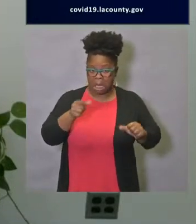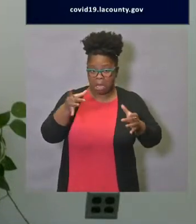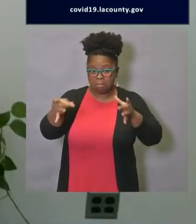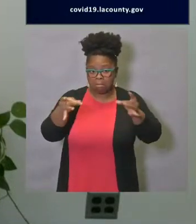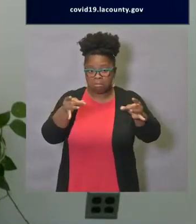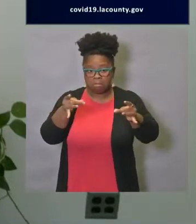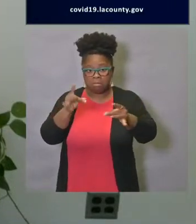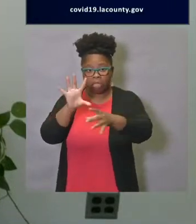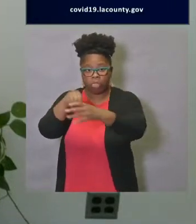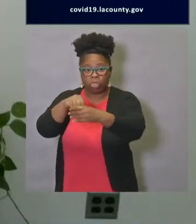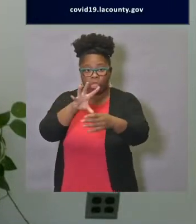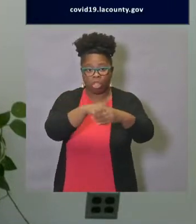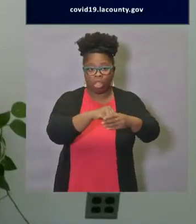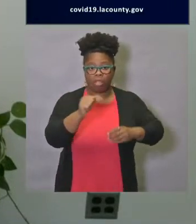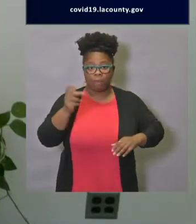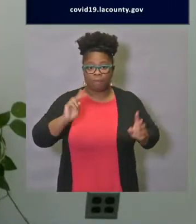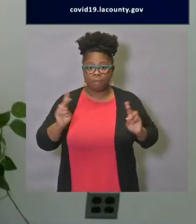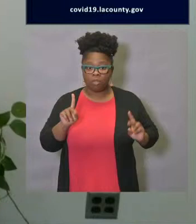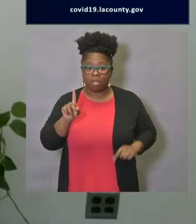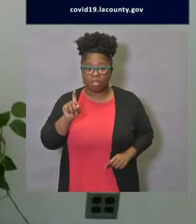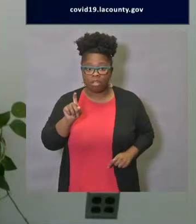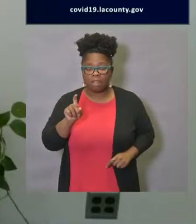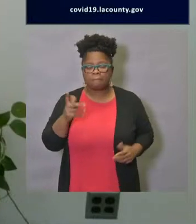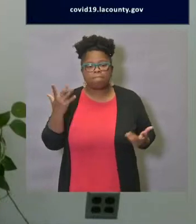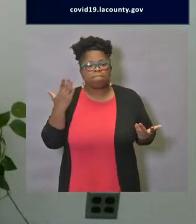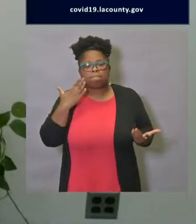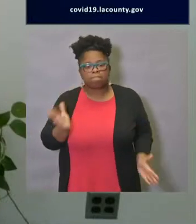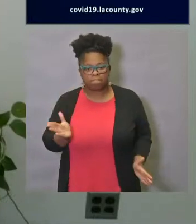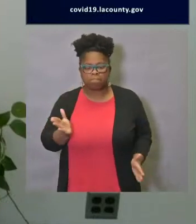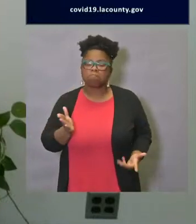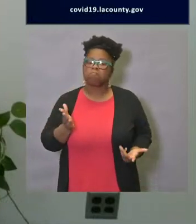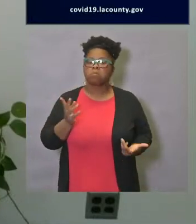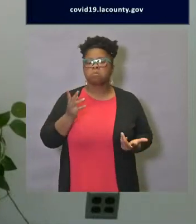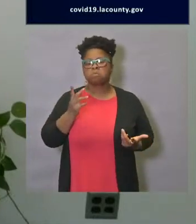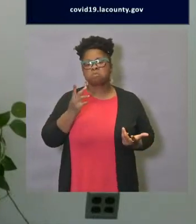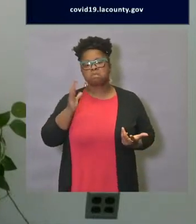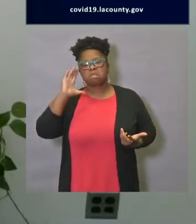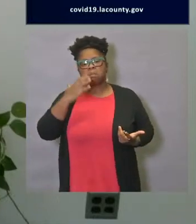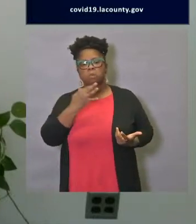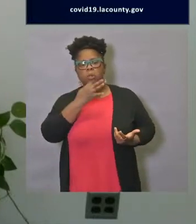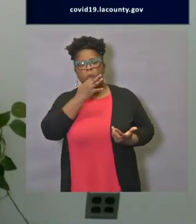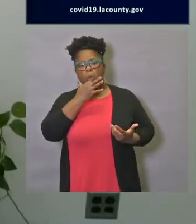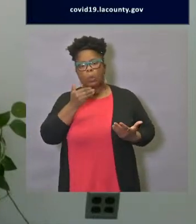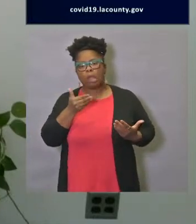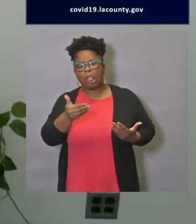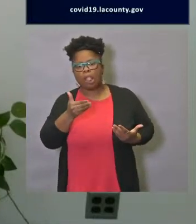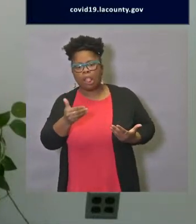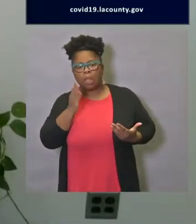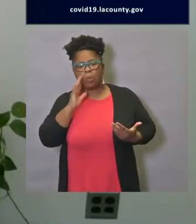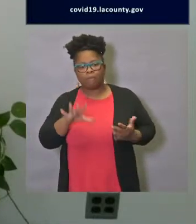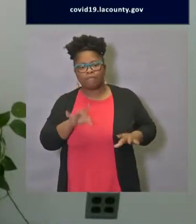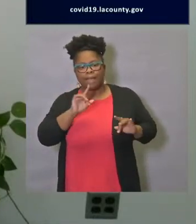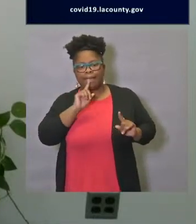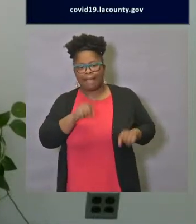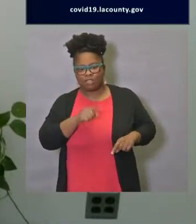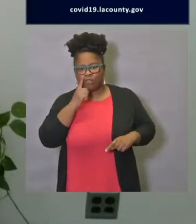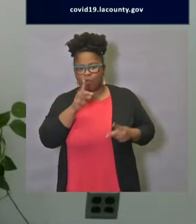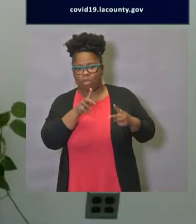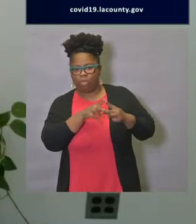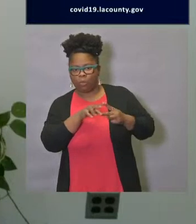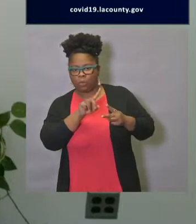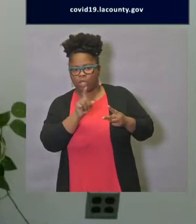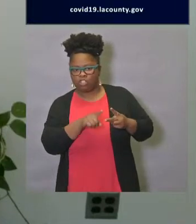to those two questions, which I think we'll have shortly, you know, we'd be able to really think